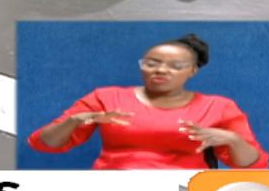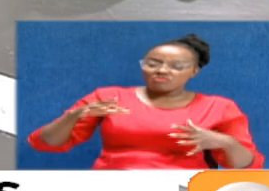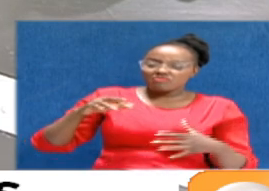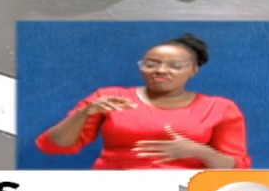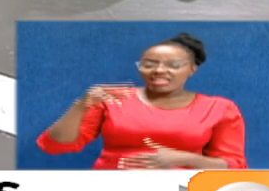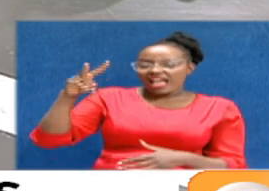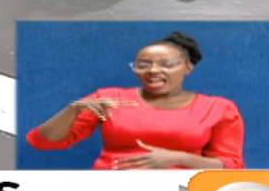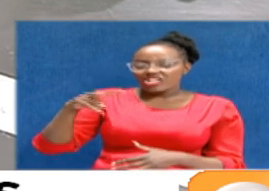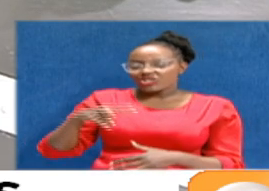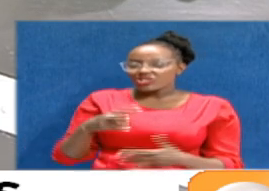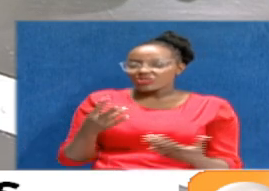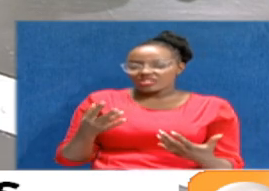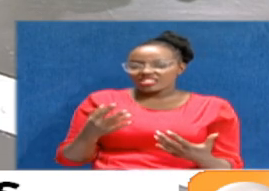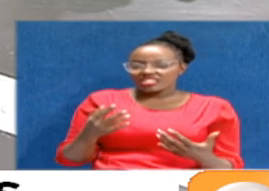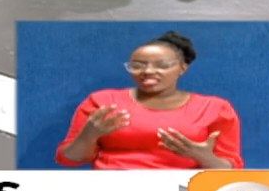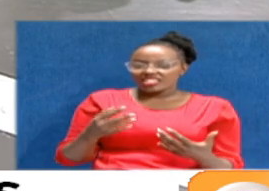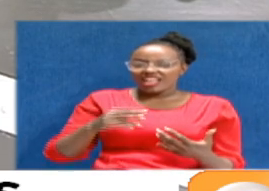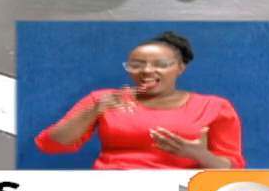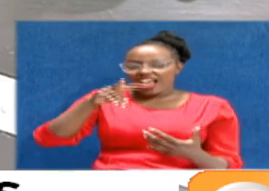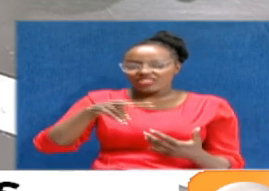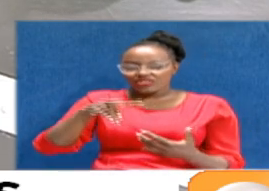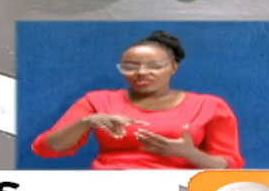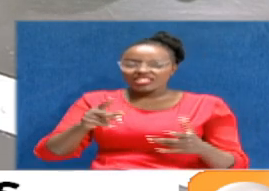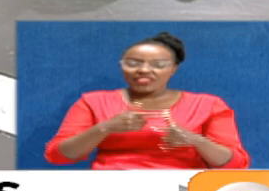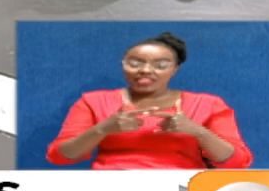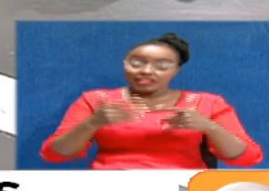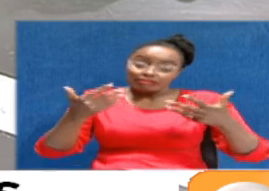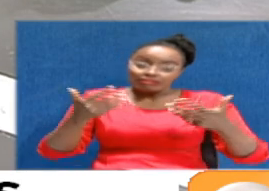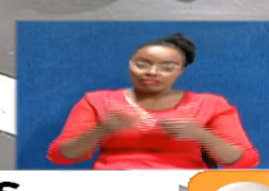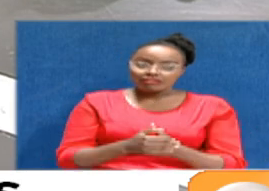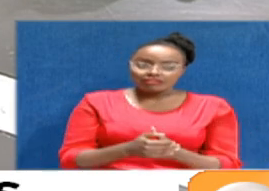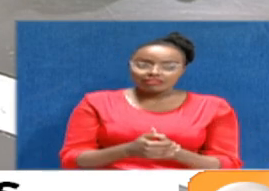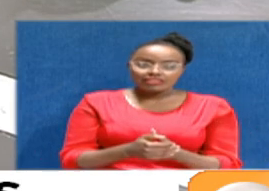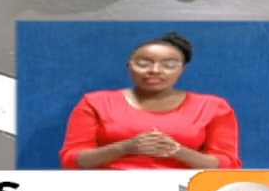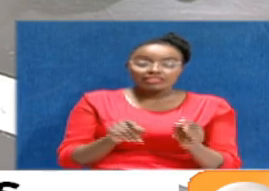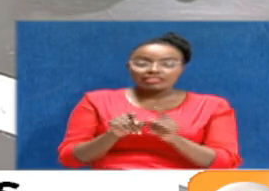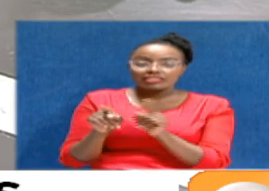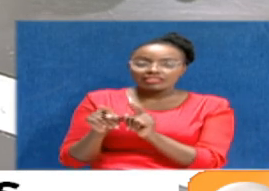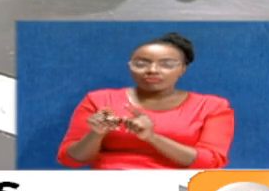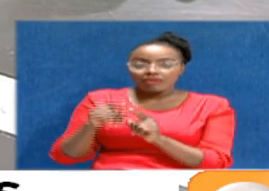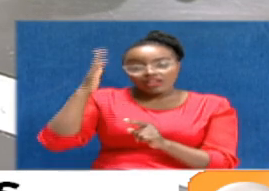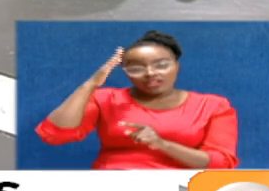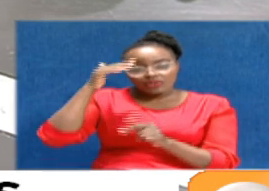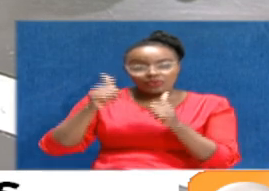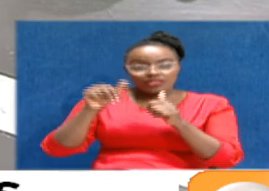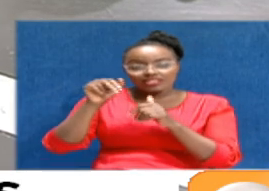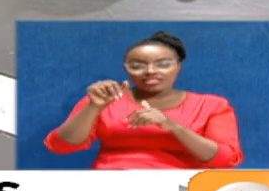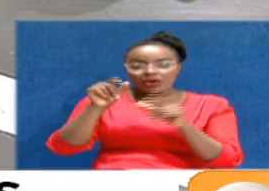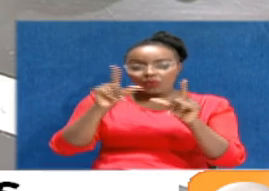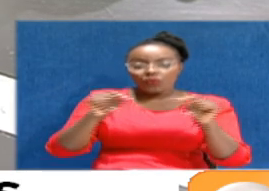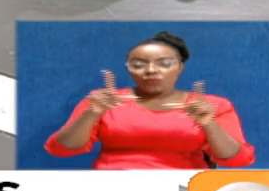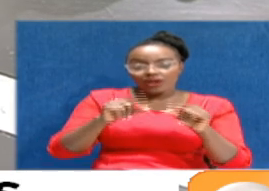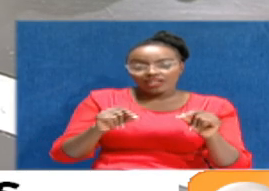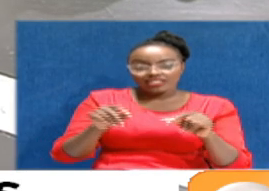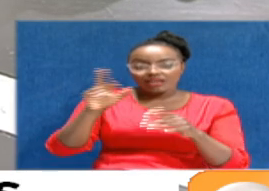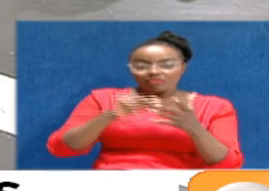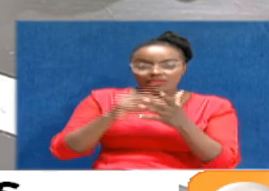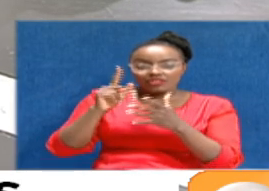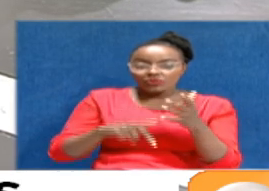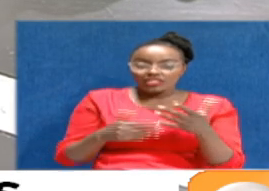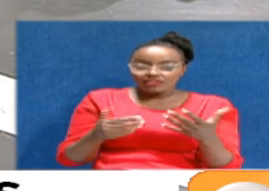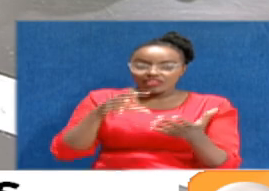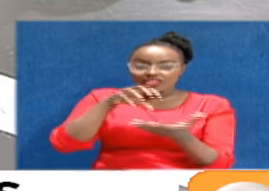that's true. Yeah, but what we are different. But we will have. I do not know what that means